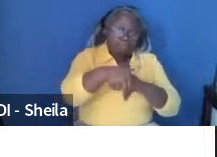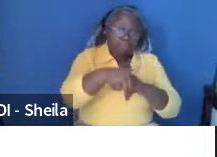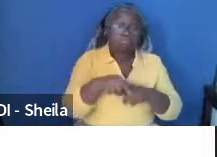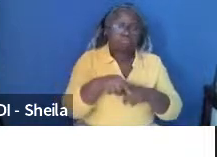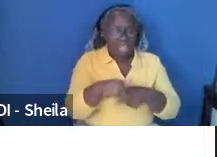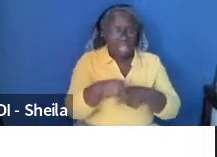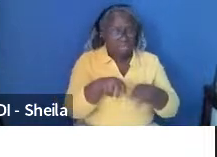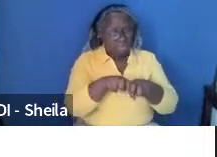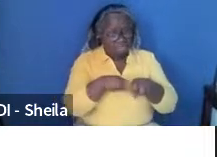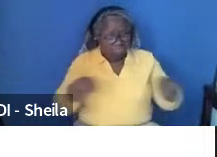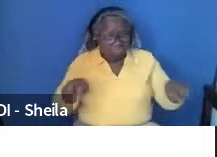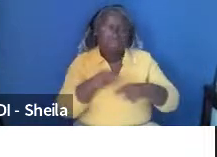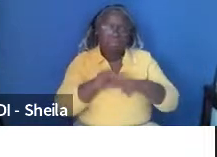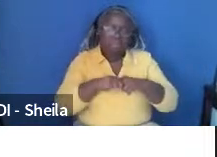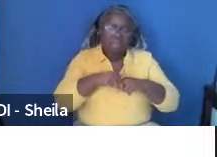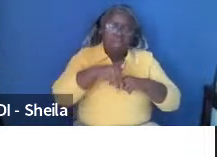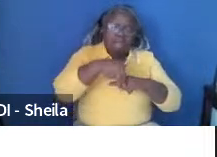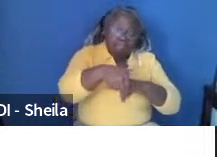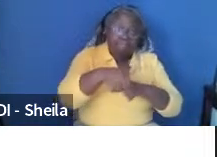home environment.